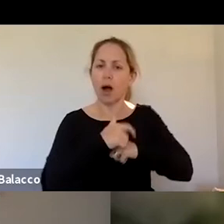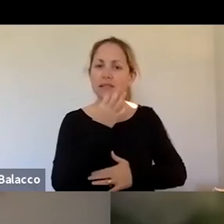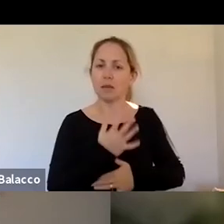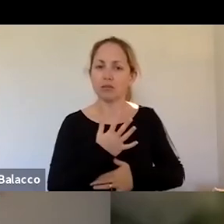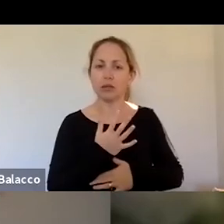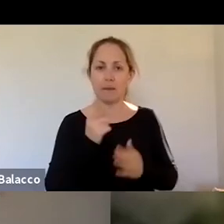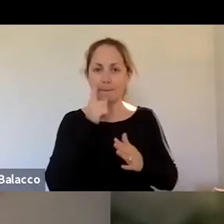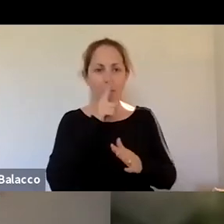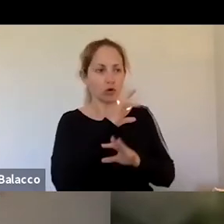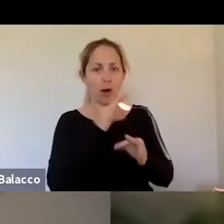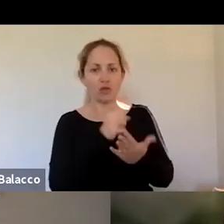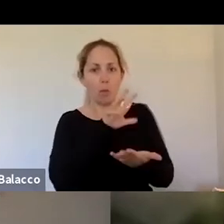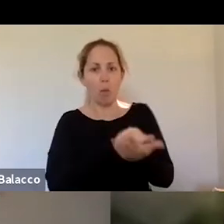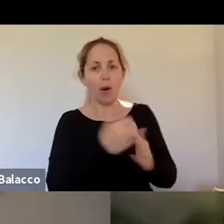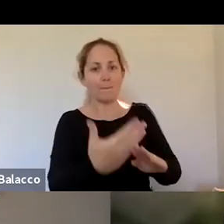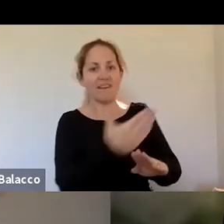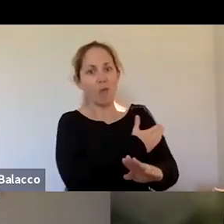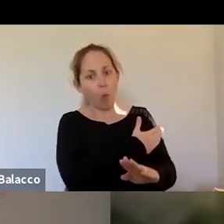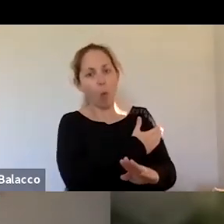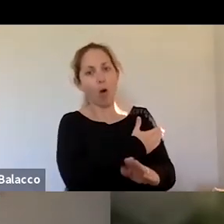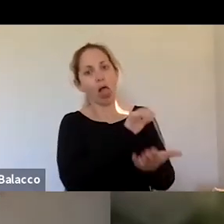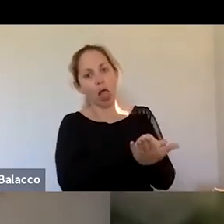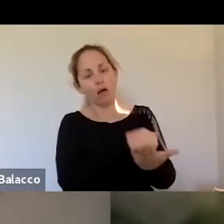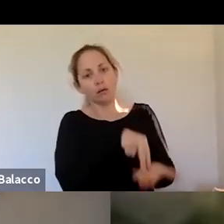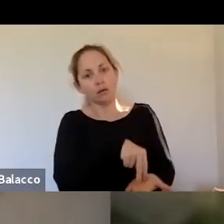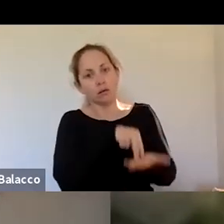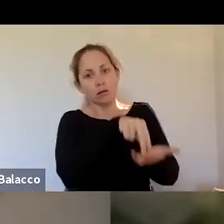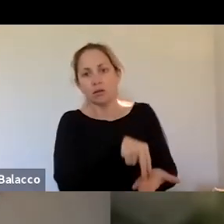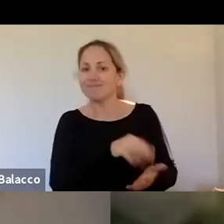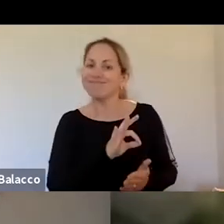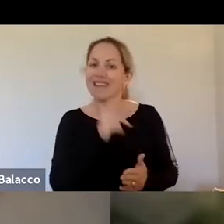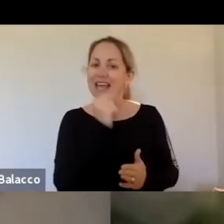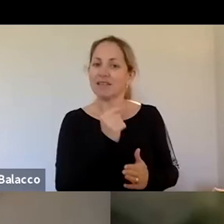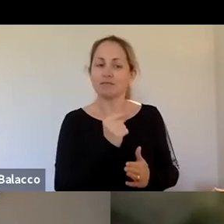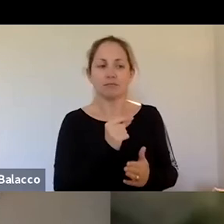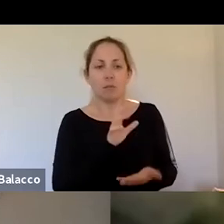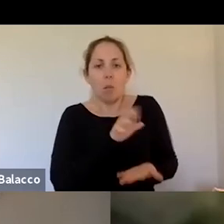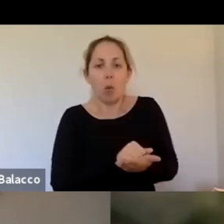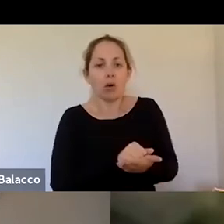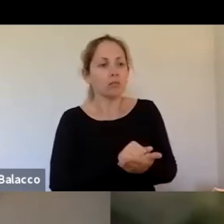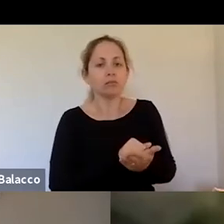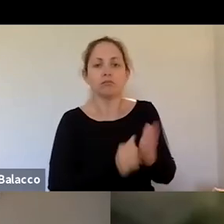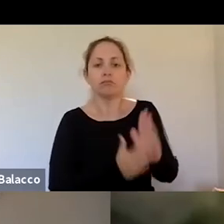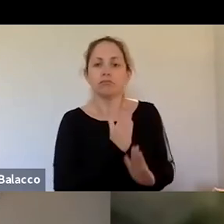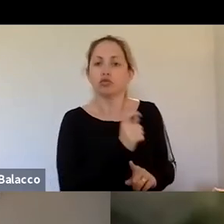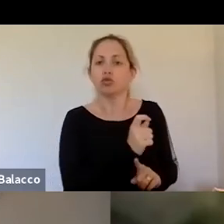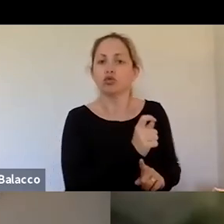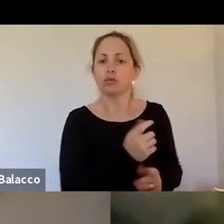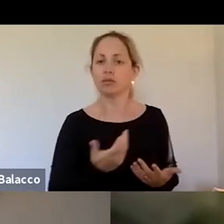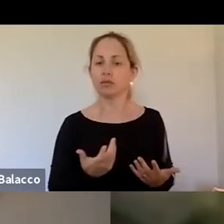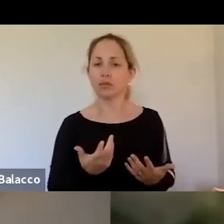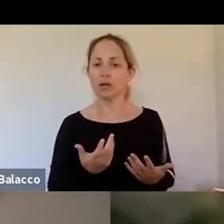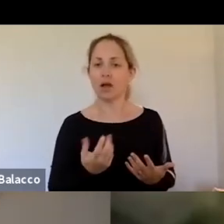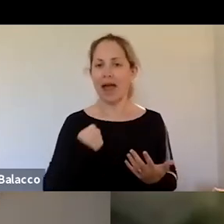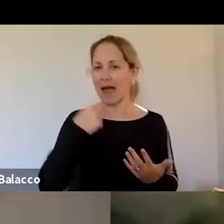most interesting results are around digital engagement. And I think that's partly because some of that movement to digital or